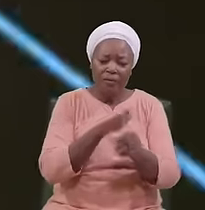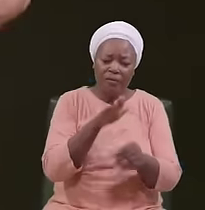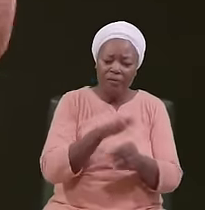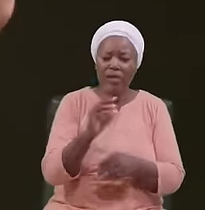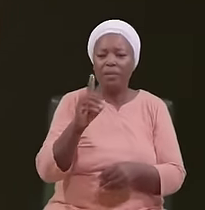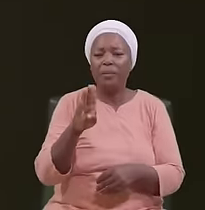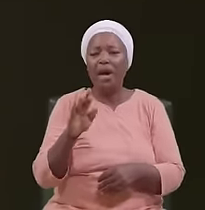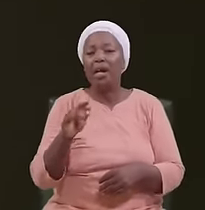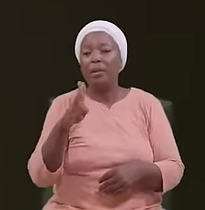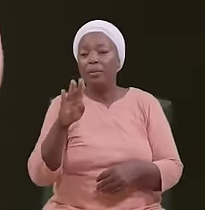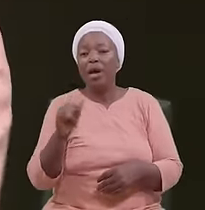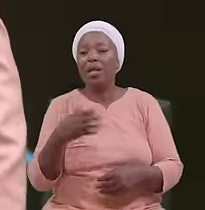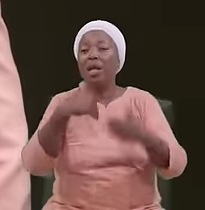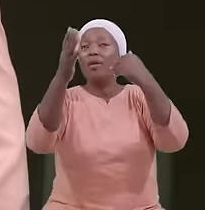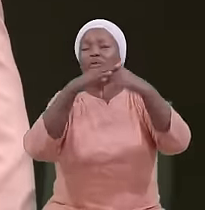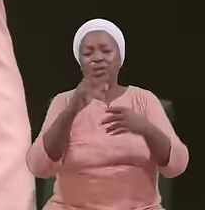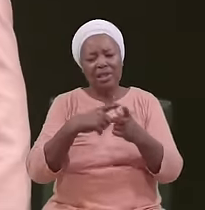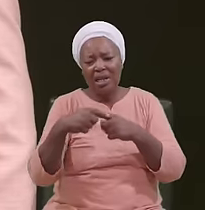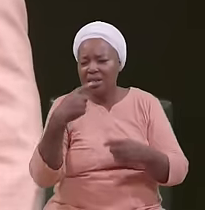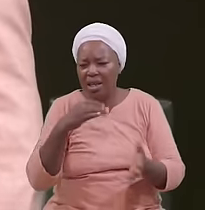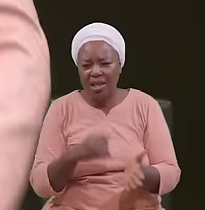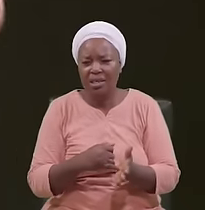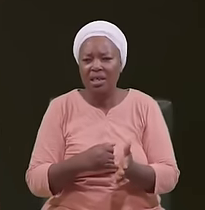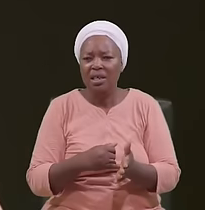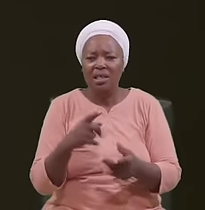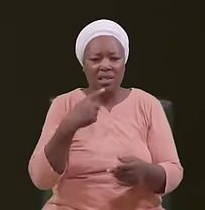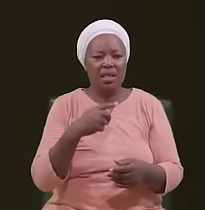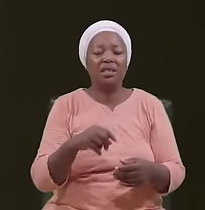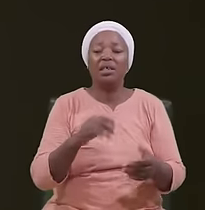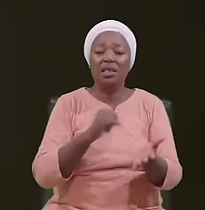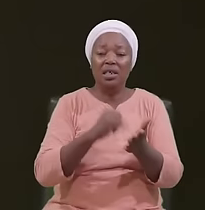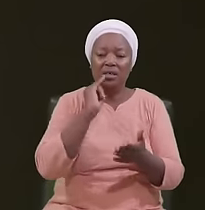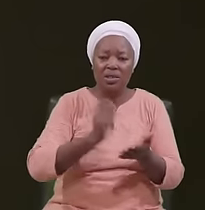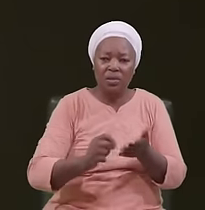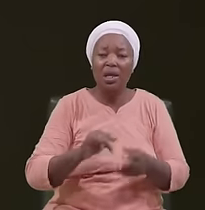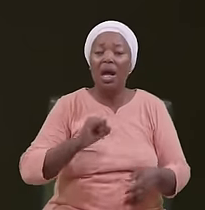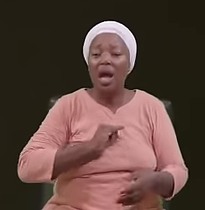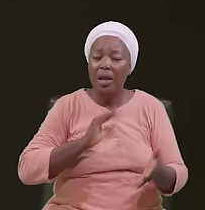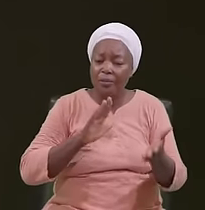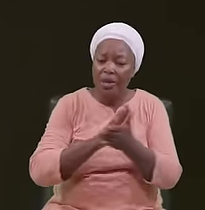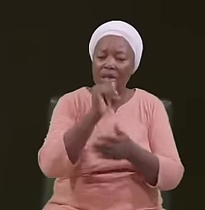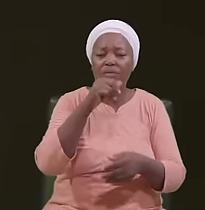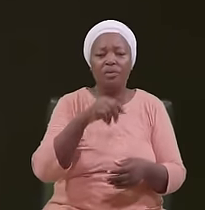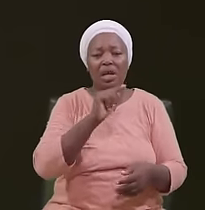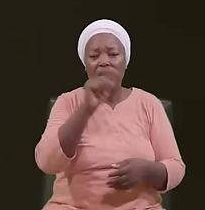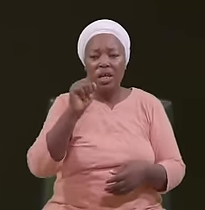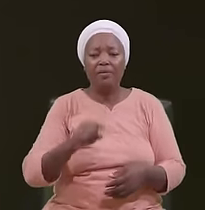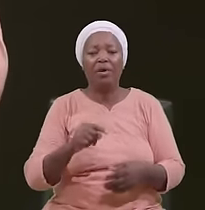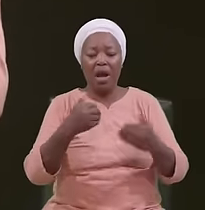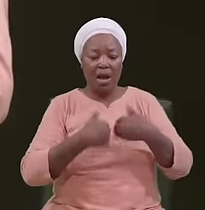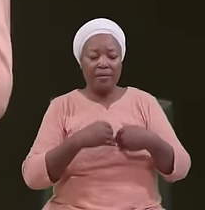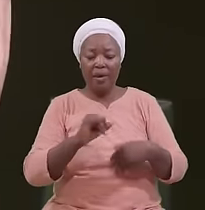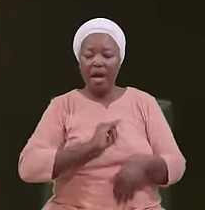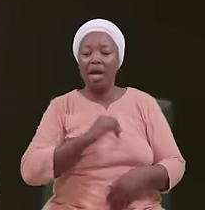fulfilled by heaven, say so. He said, it is written, I believe, therefore have I